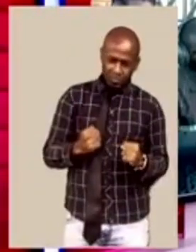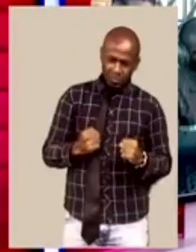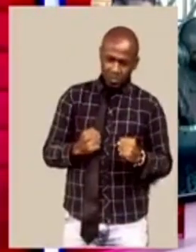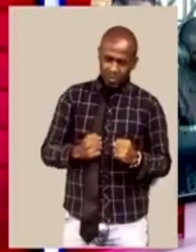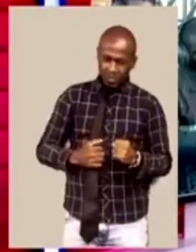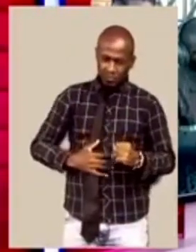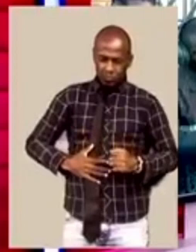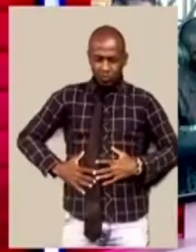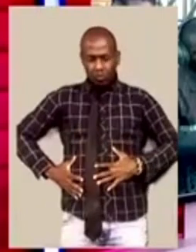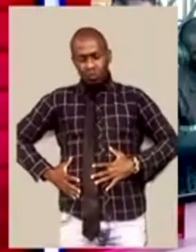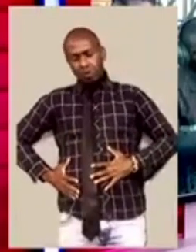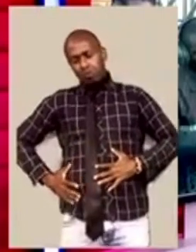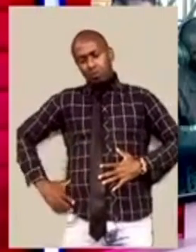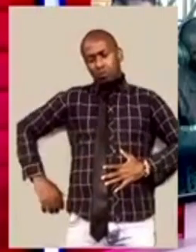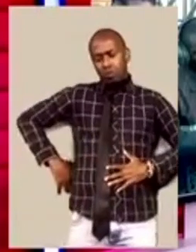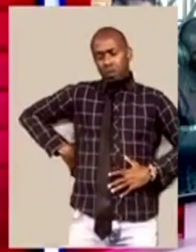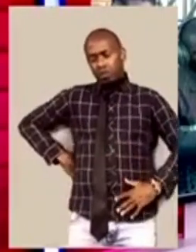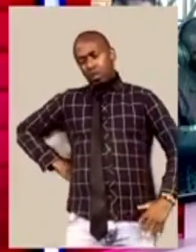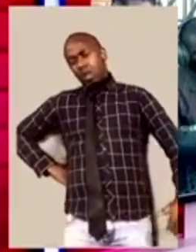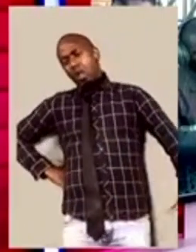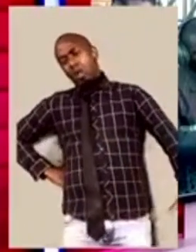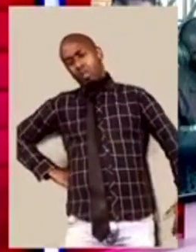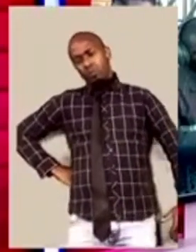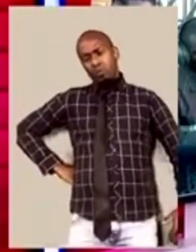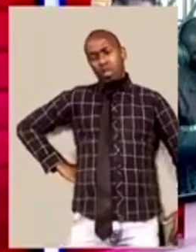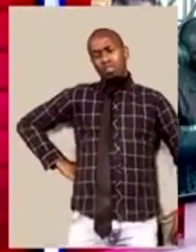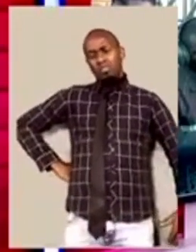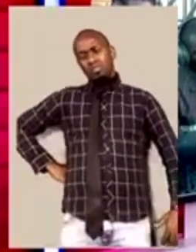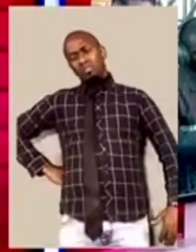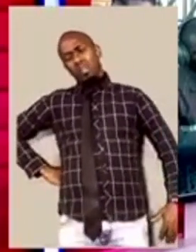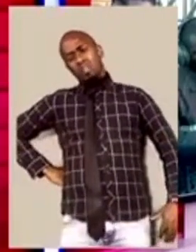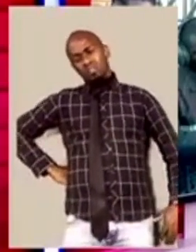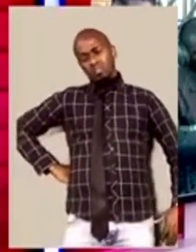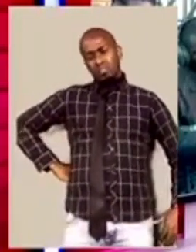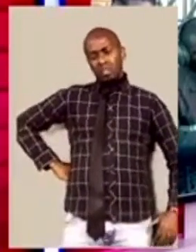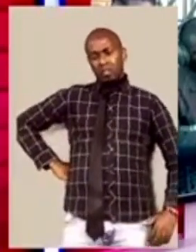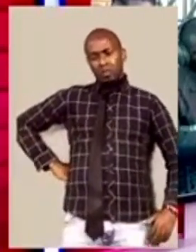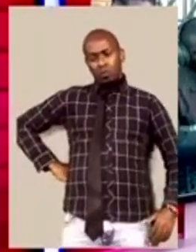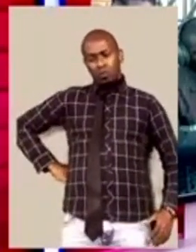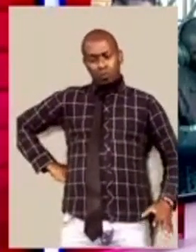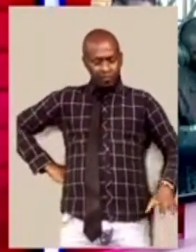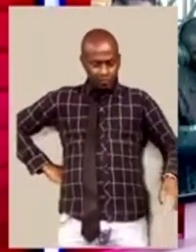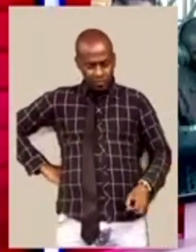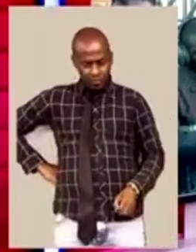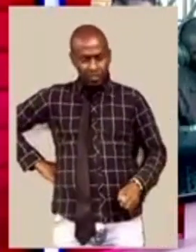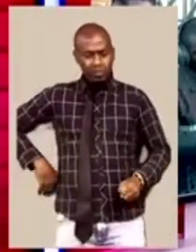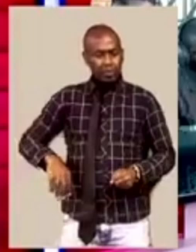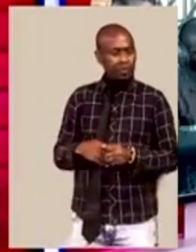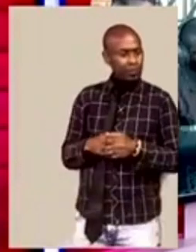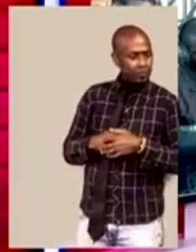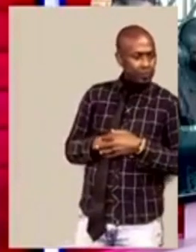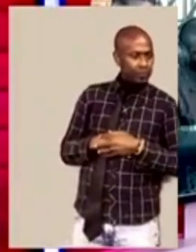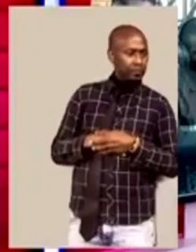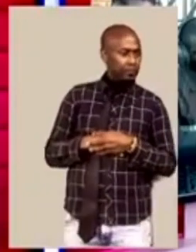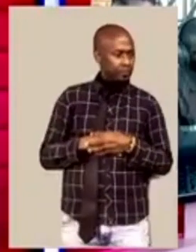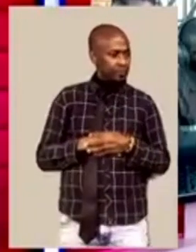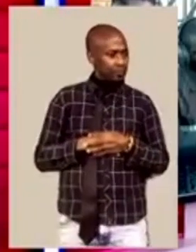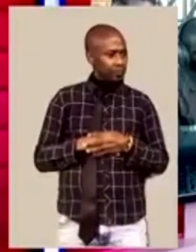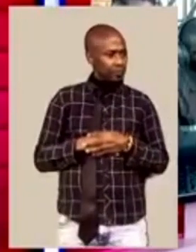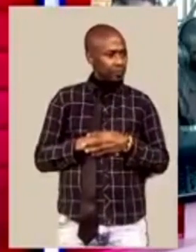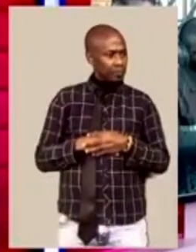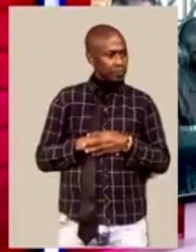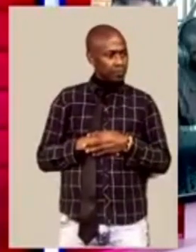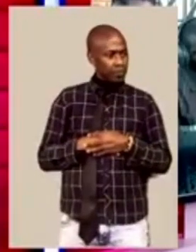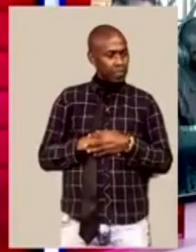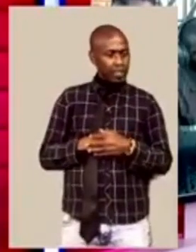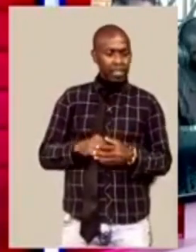Shama Shampo Opo, and this is the Kandayom and Genepo Mewo Odeila, right now because of lockdown they are back at home. They